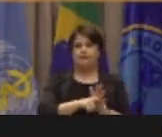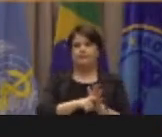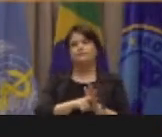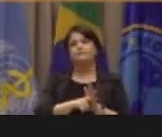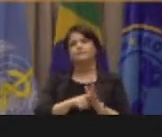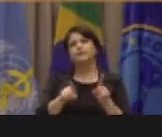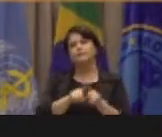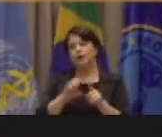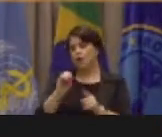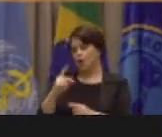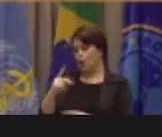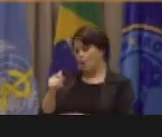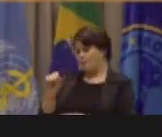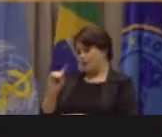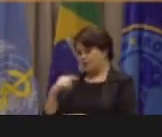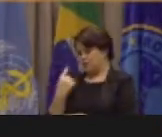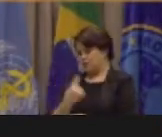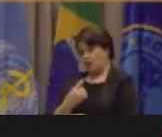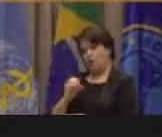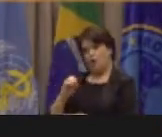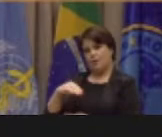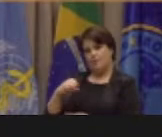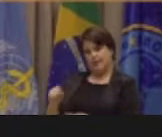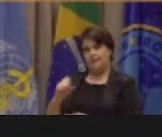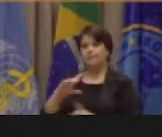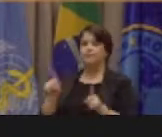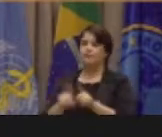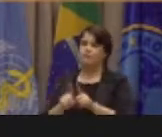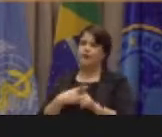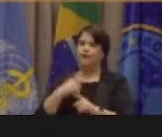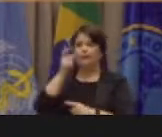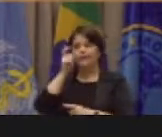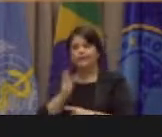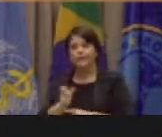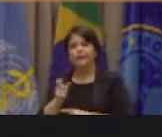And we're going to continue moving forward.